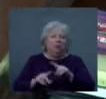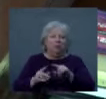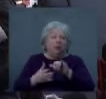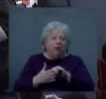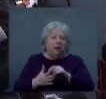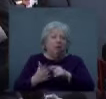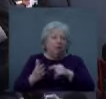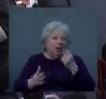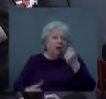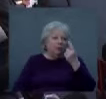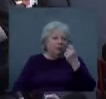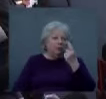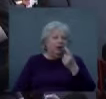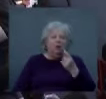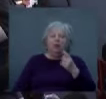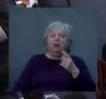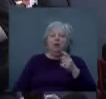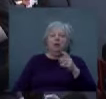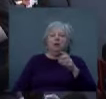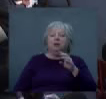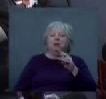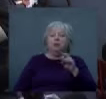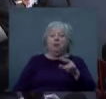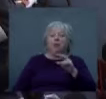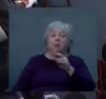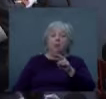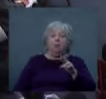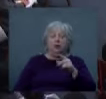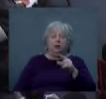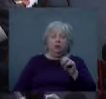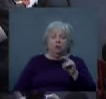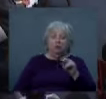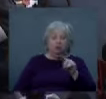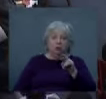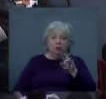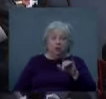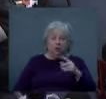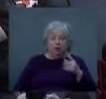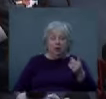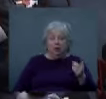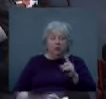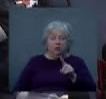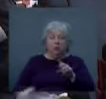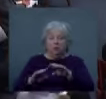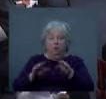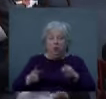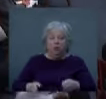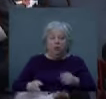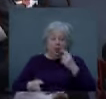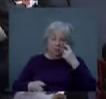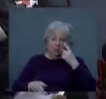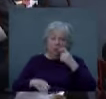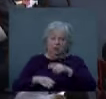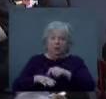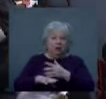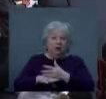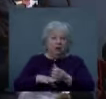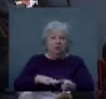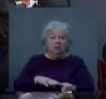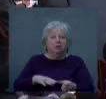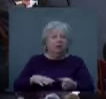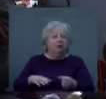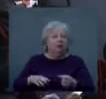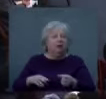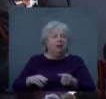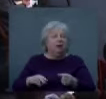understand. Okay, Mr. Gentry, please come to the podium. Let's get this all set straight. Time is running out, guys.